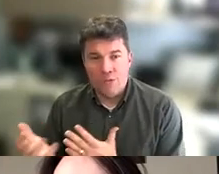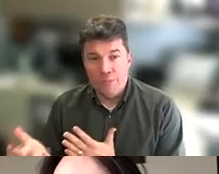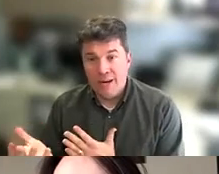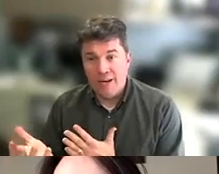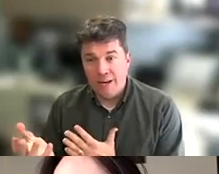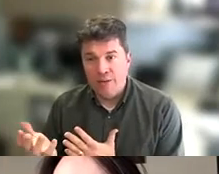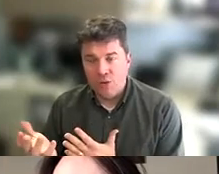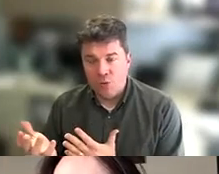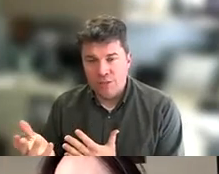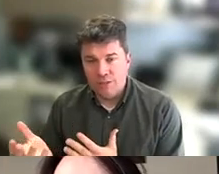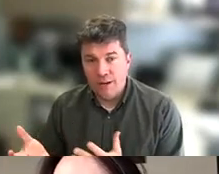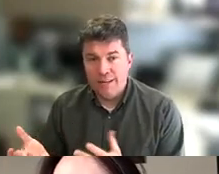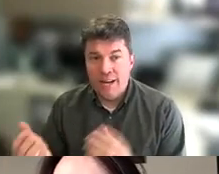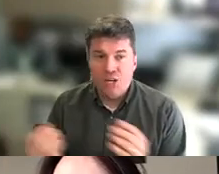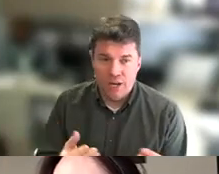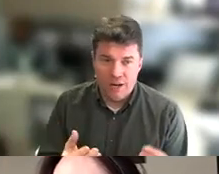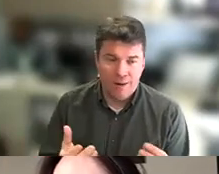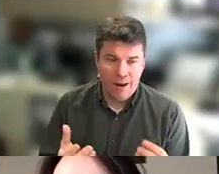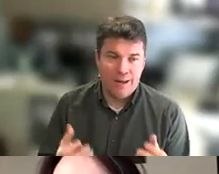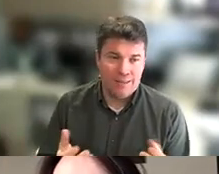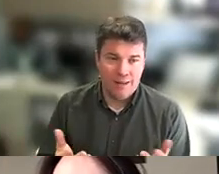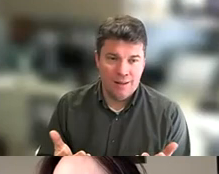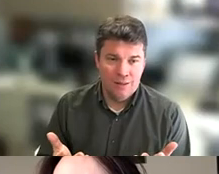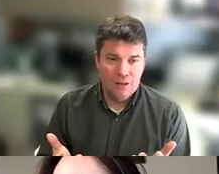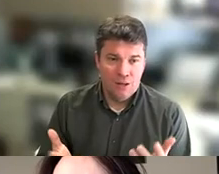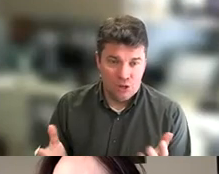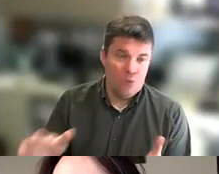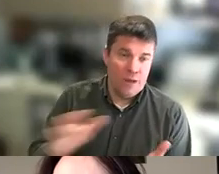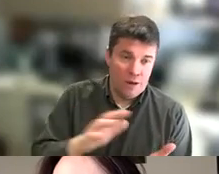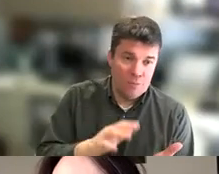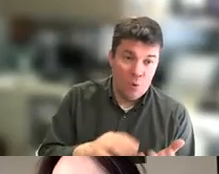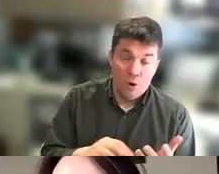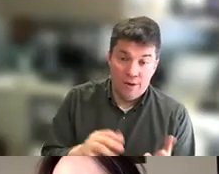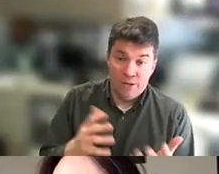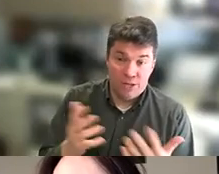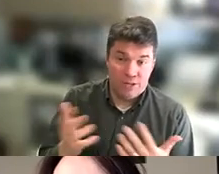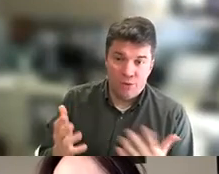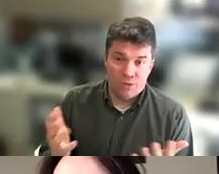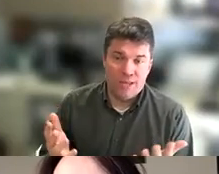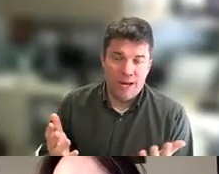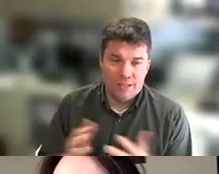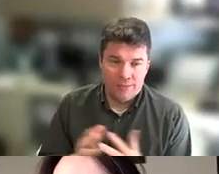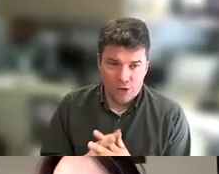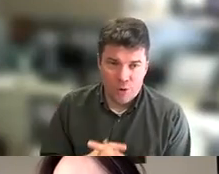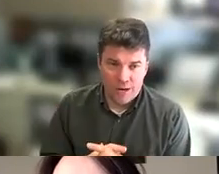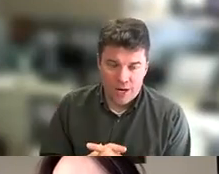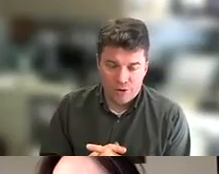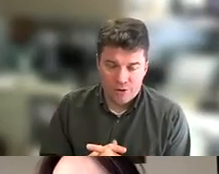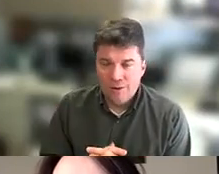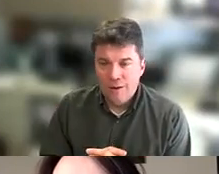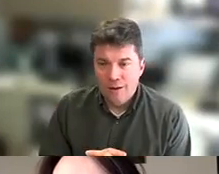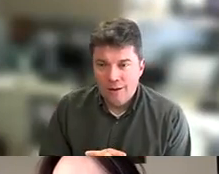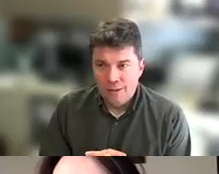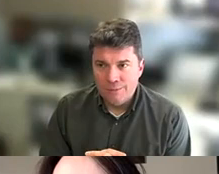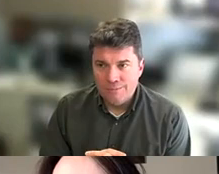foreign language speaking individuals and teaching ASL to them, or even just general signs for